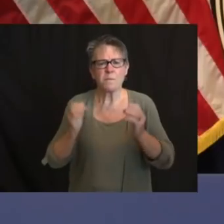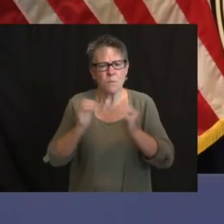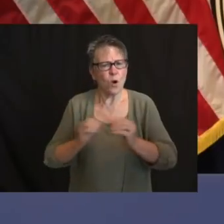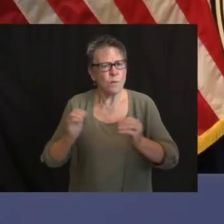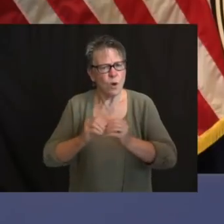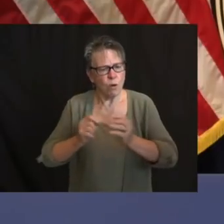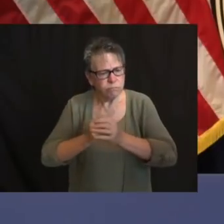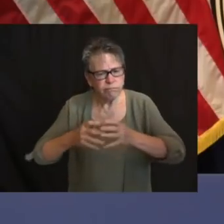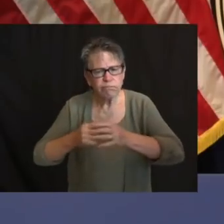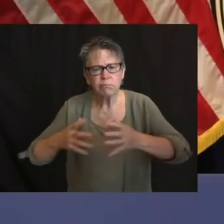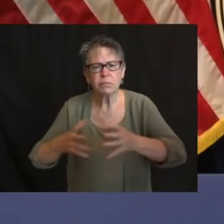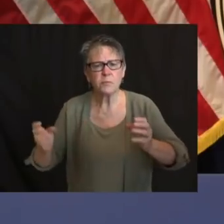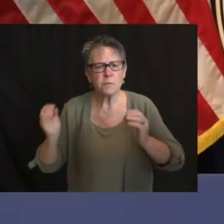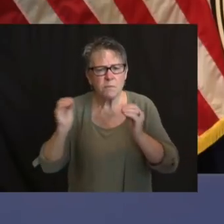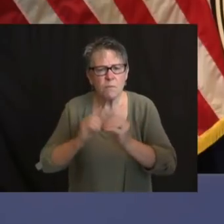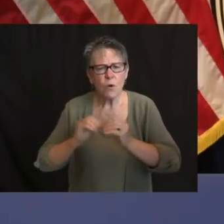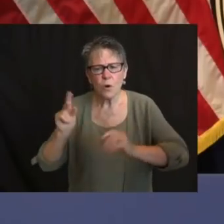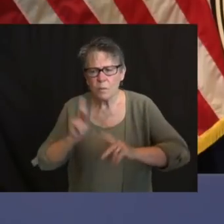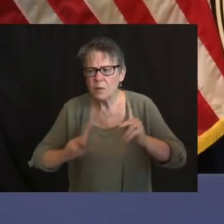need.